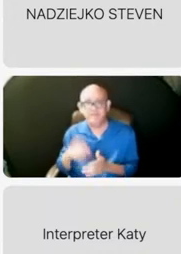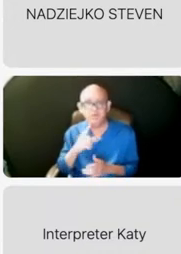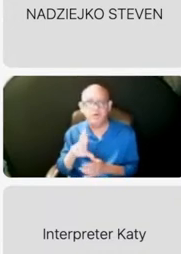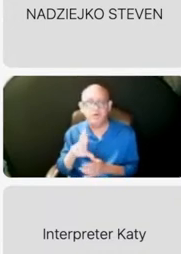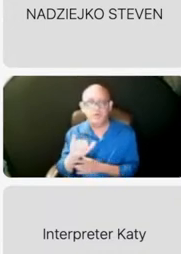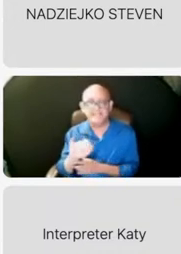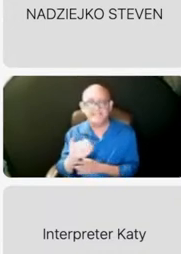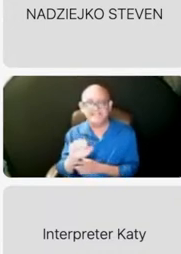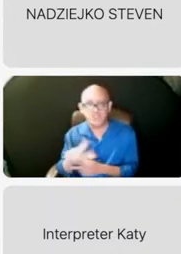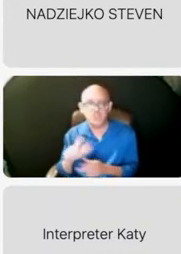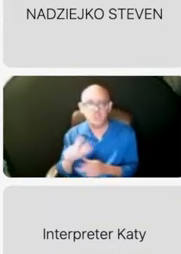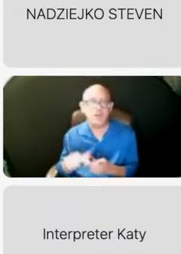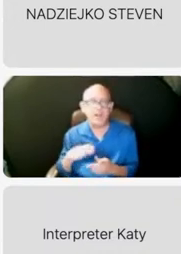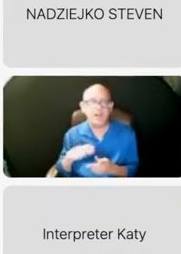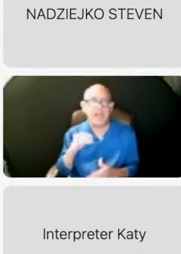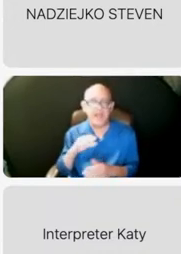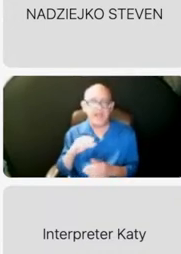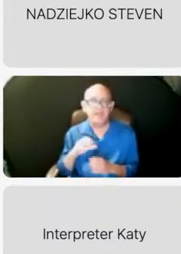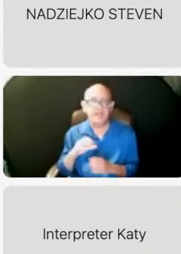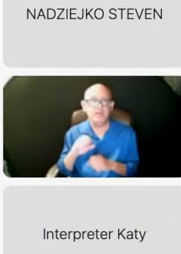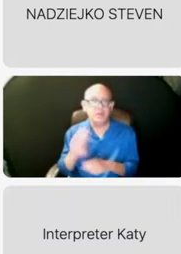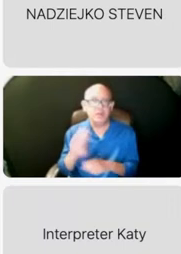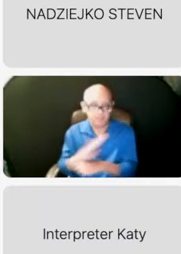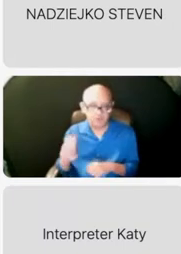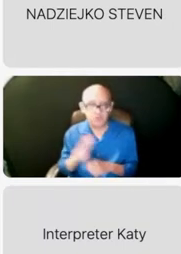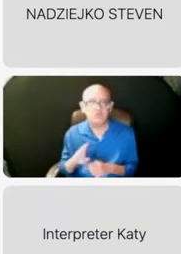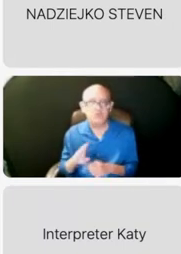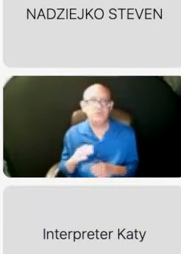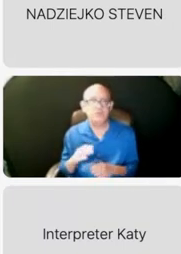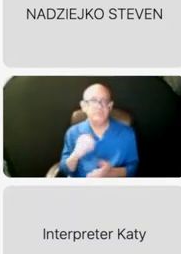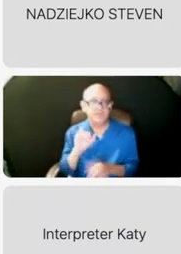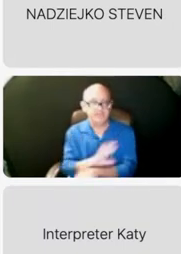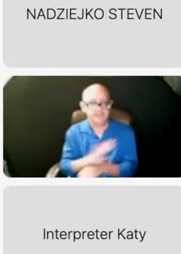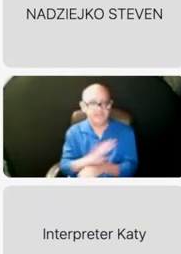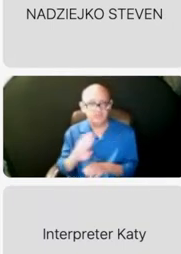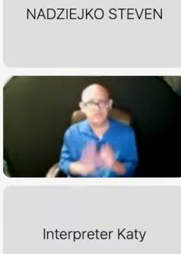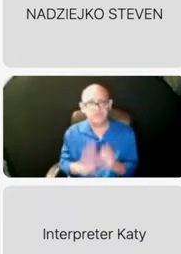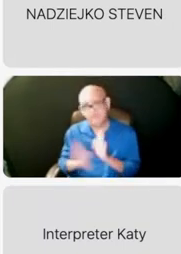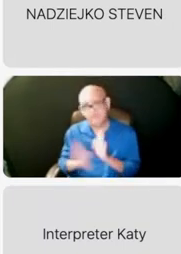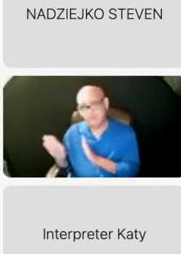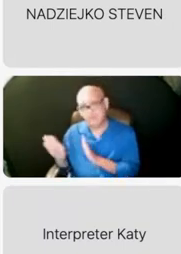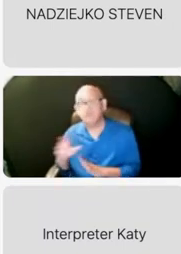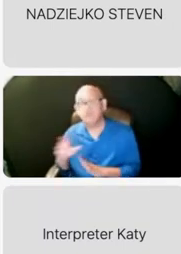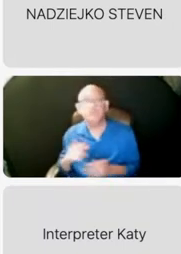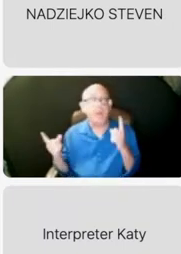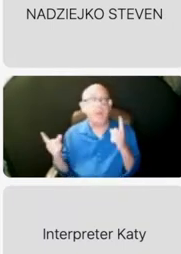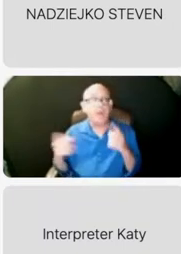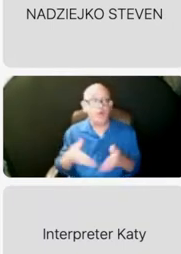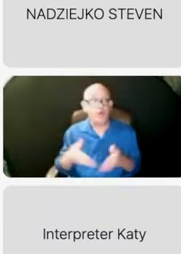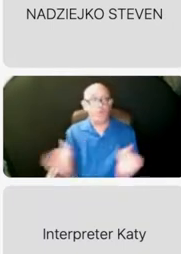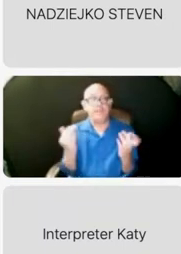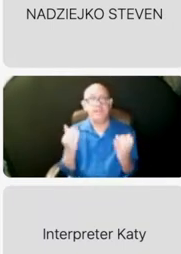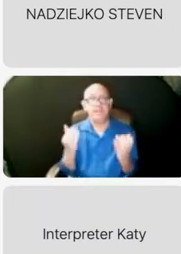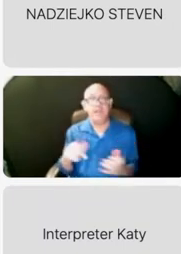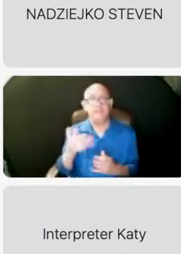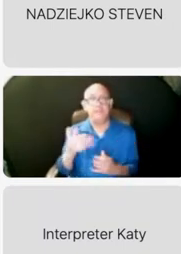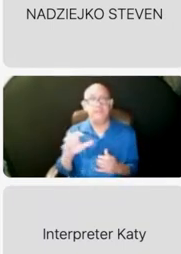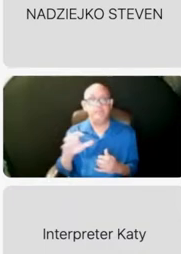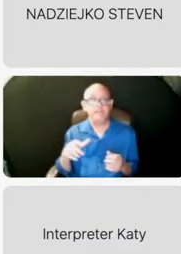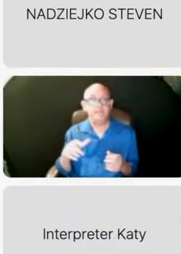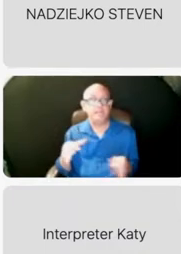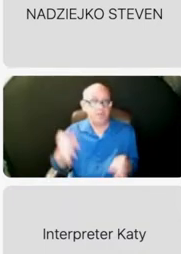industrial development open the public hearing any public comments on this 4.2